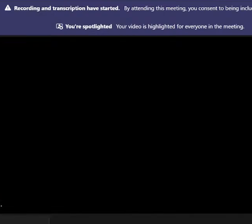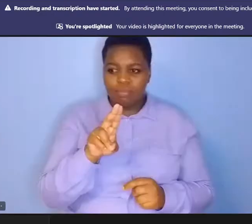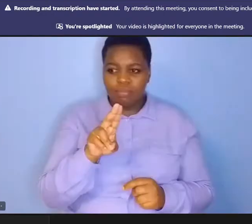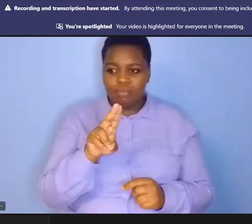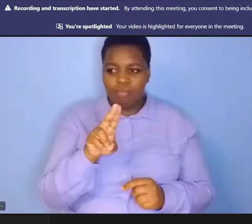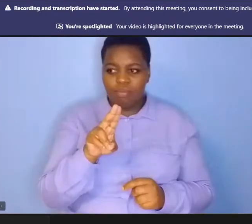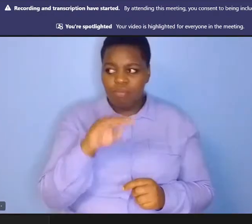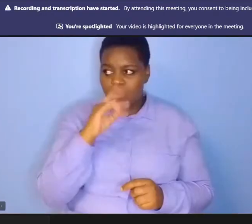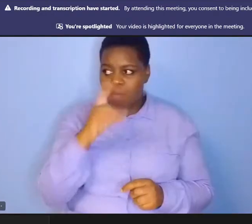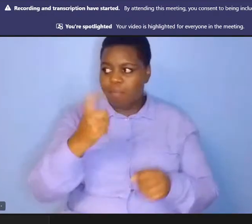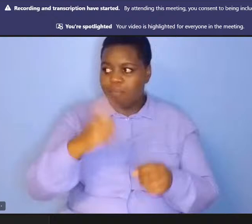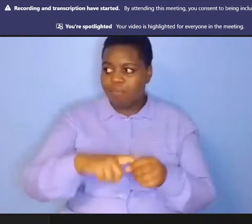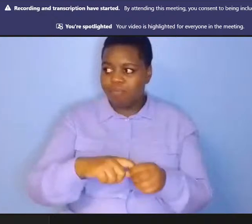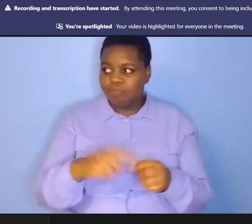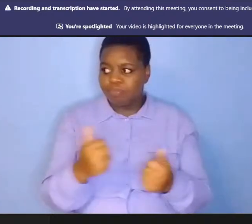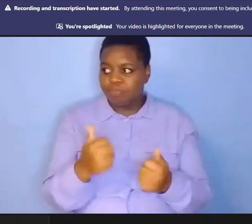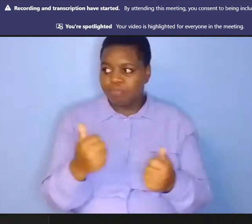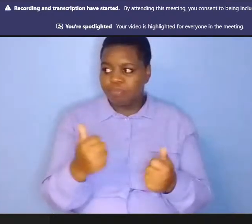have you joined us?